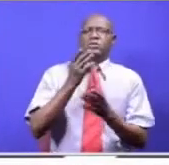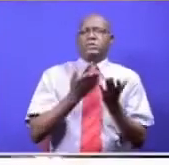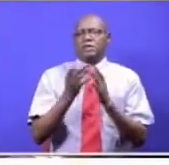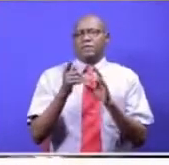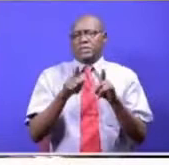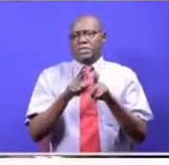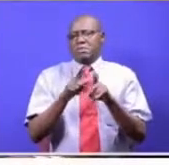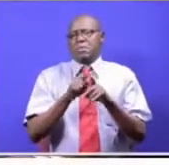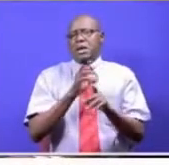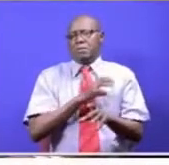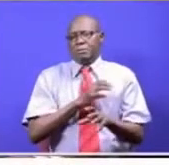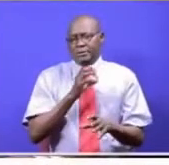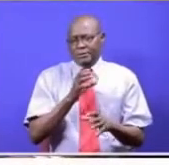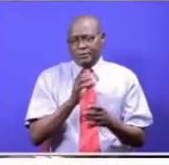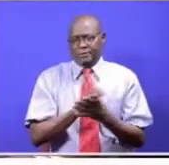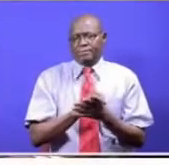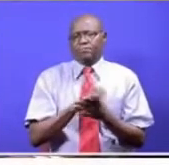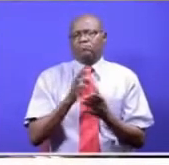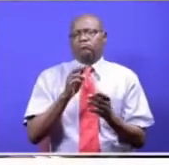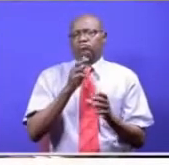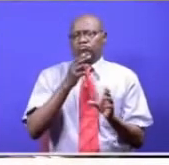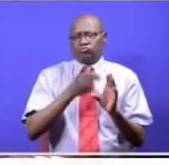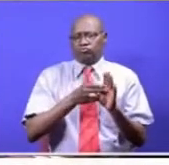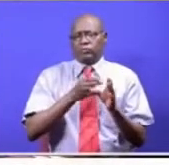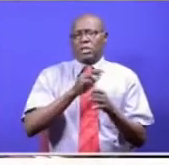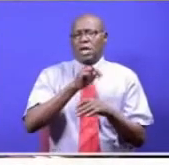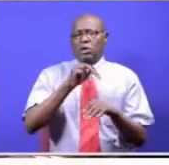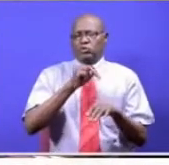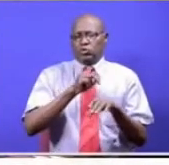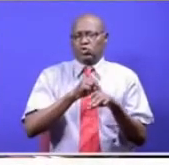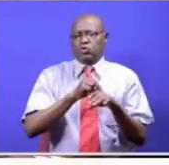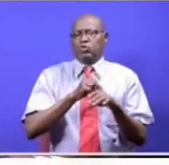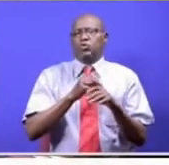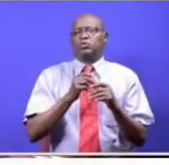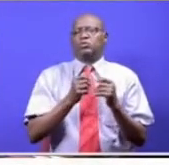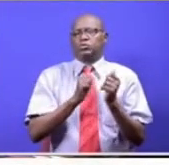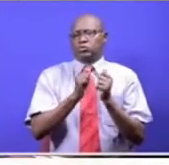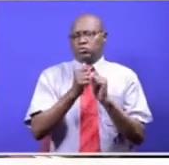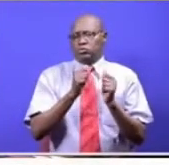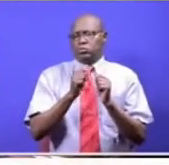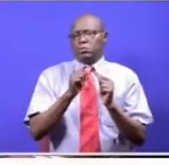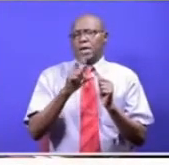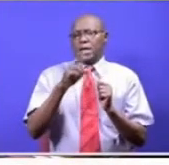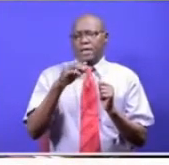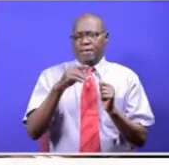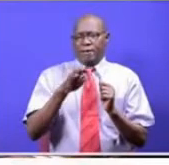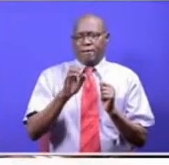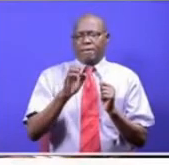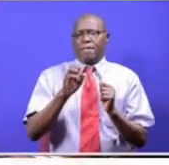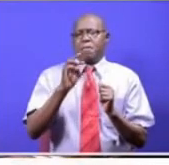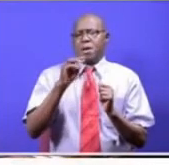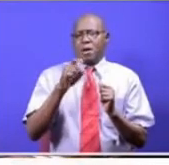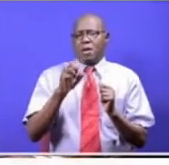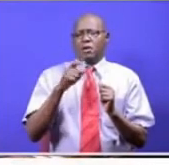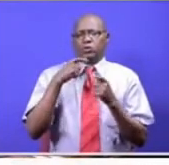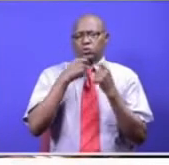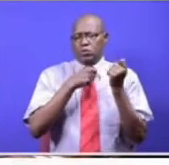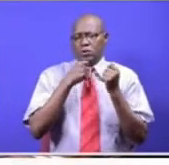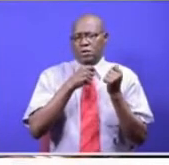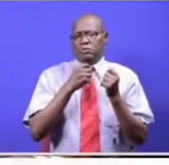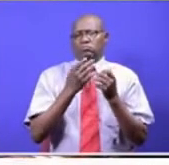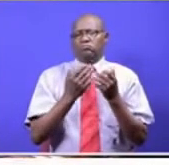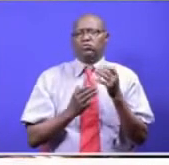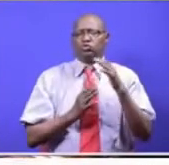capacity. Baraza joined the National Super League Mara Sugar towards the close of last season and helped them to a top